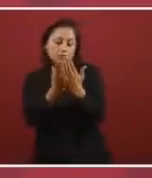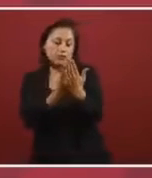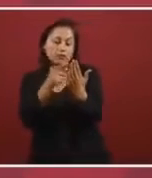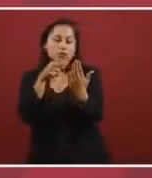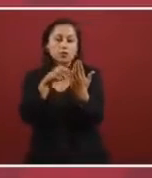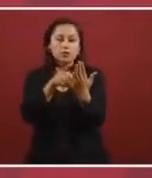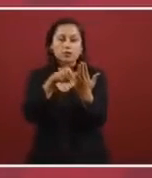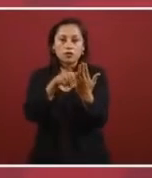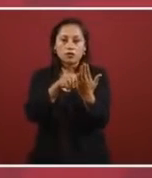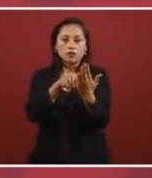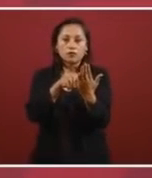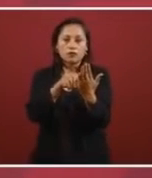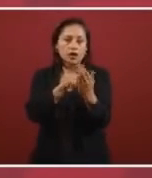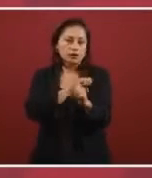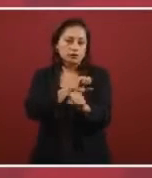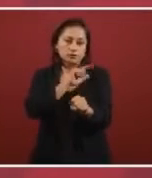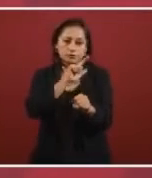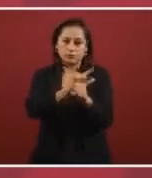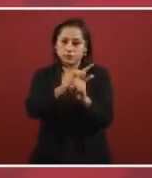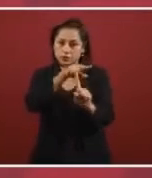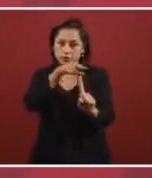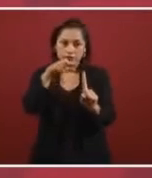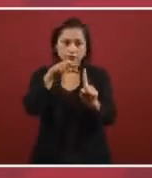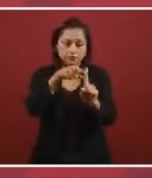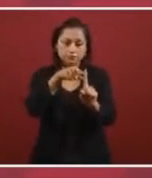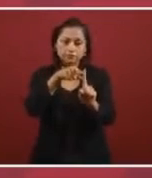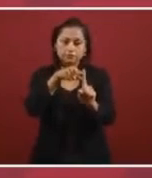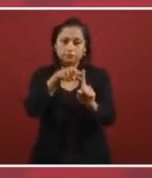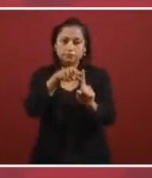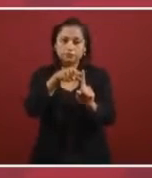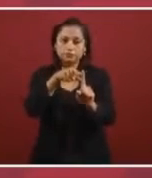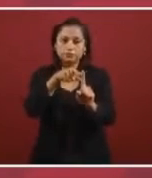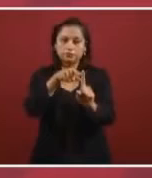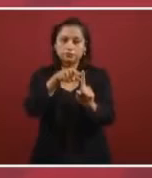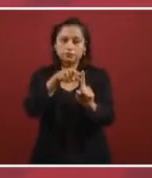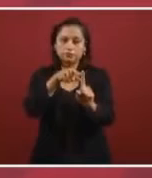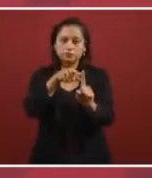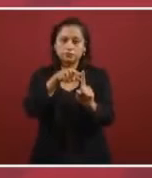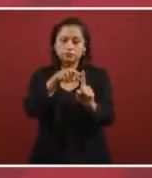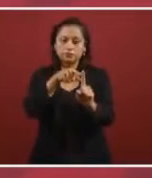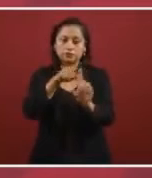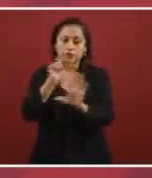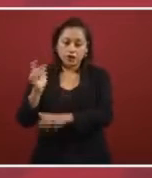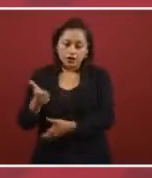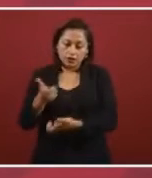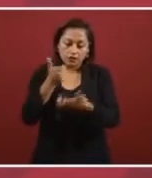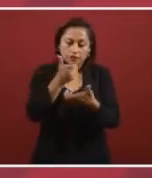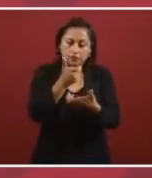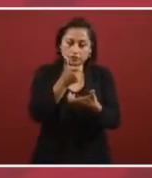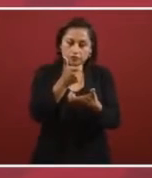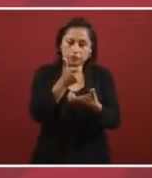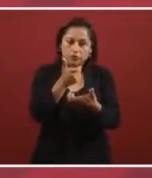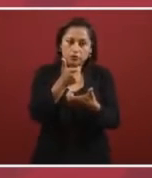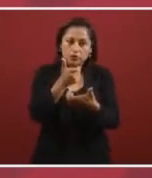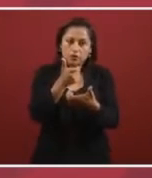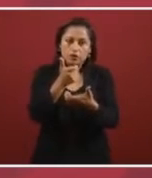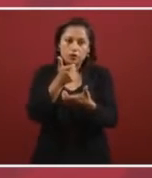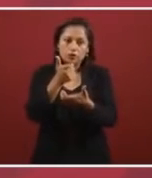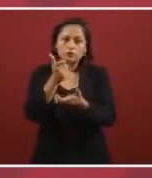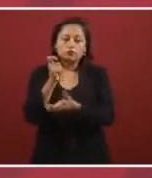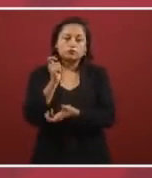resources, special resources to organize our